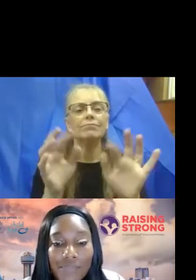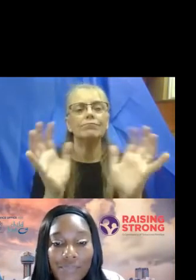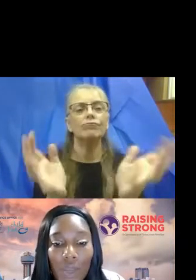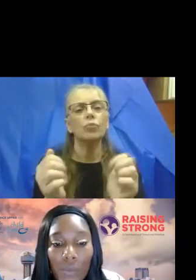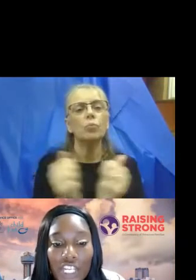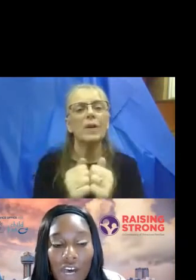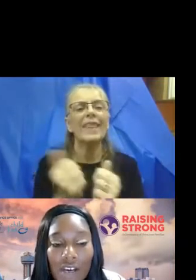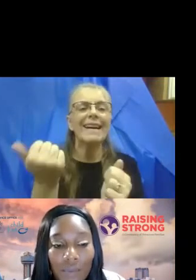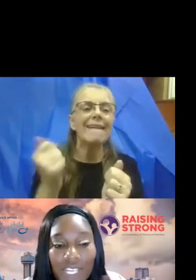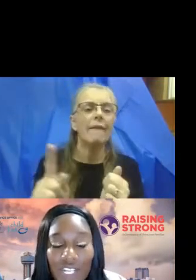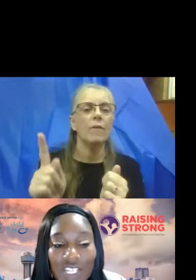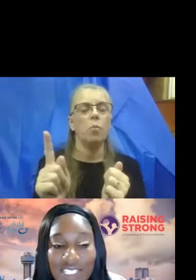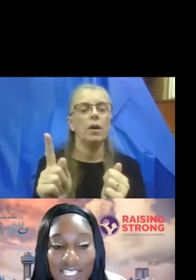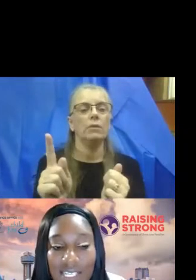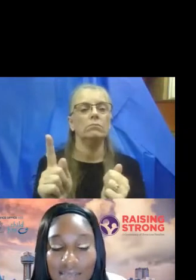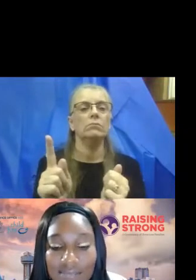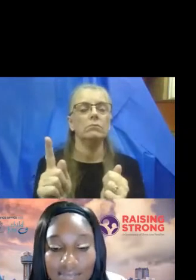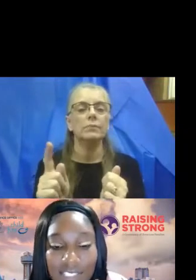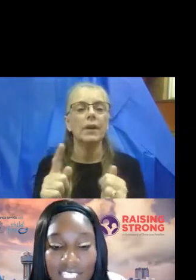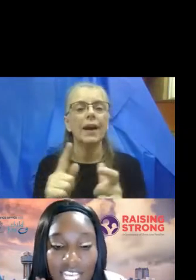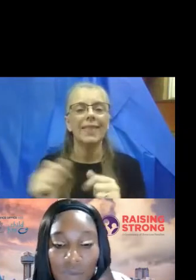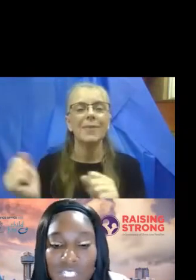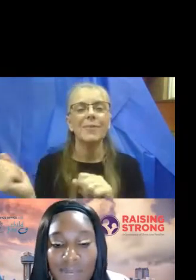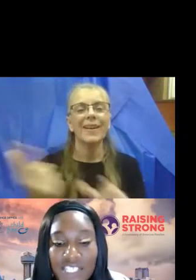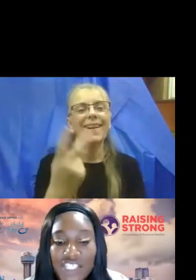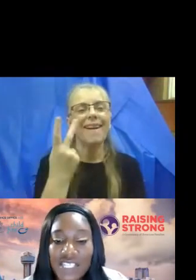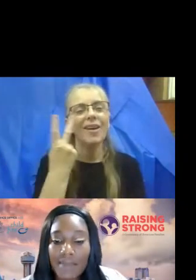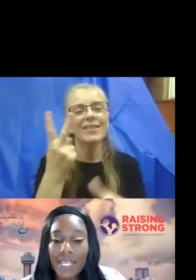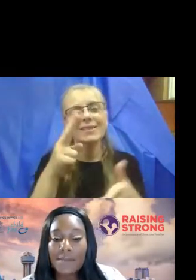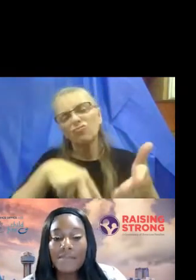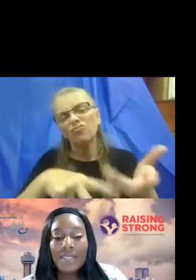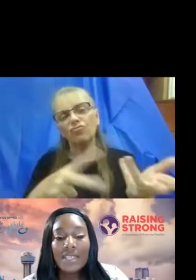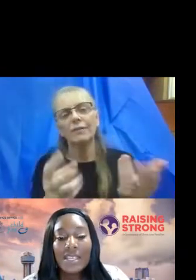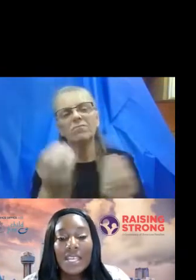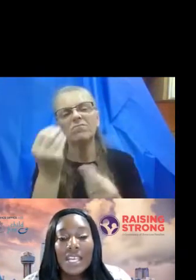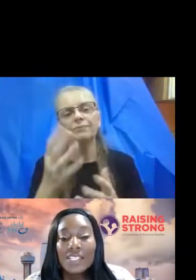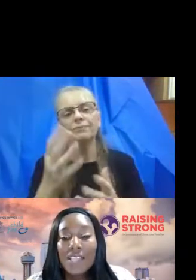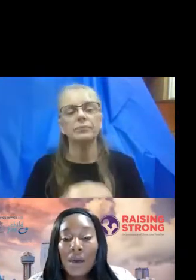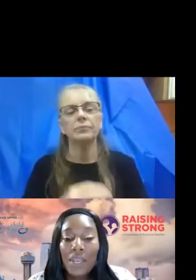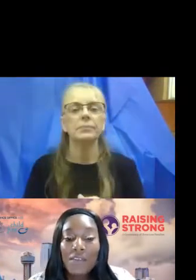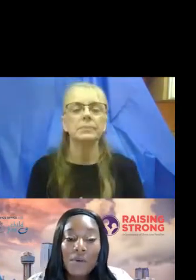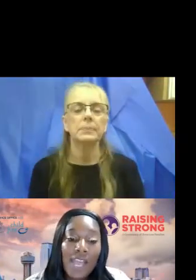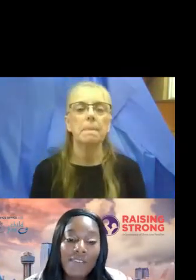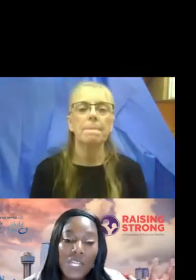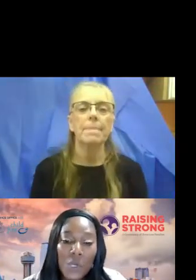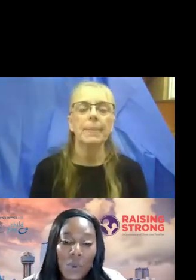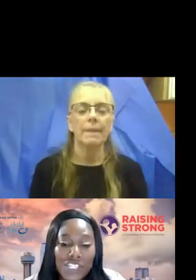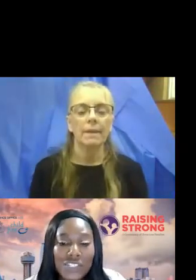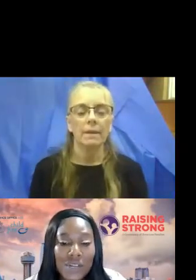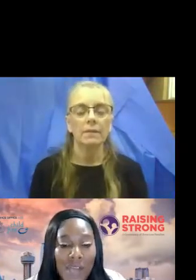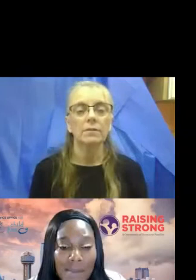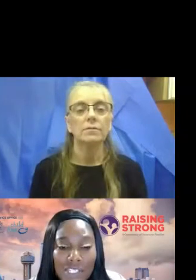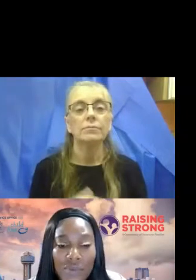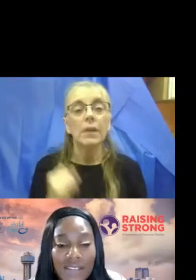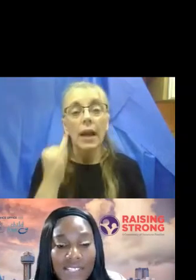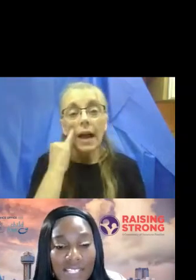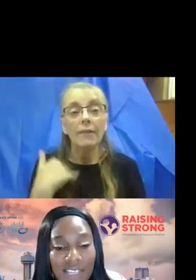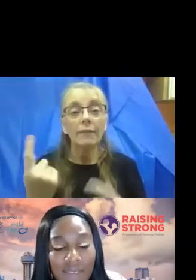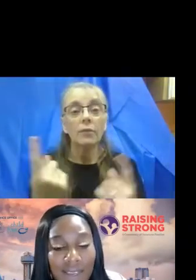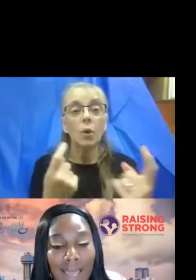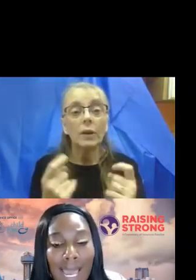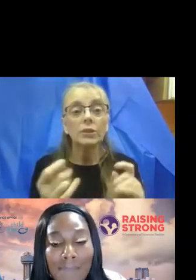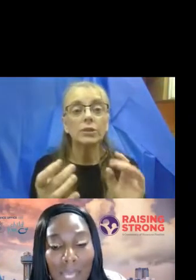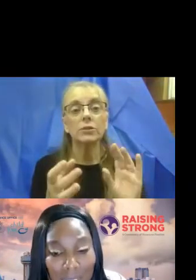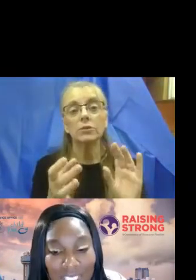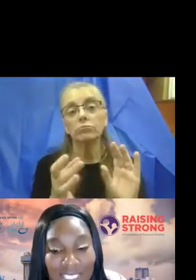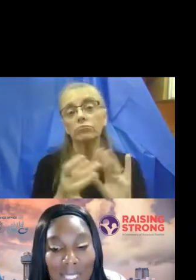we can all see everyone's messages coming in. So if you all have any questions or comments throughout the